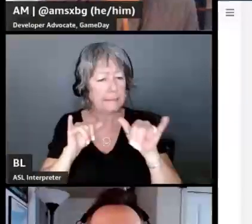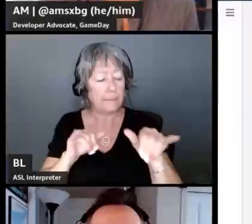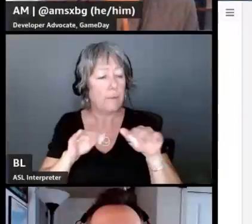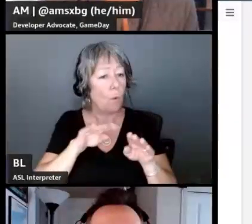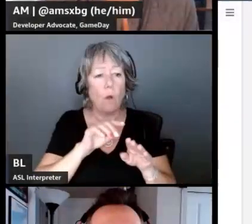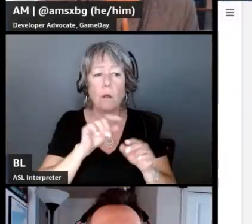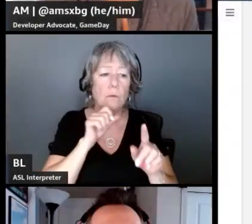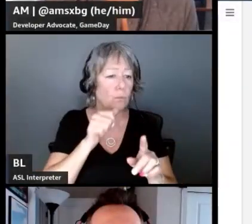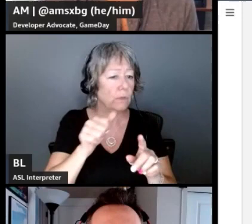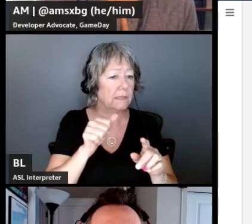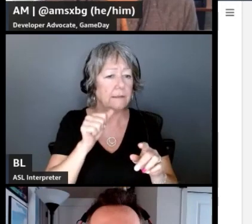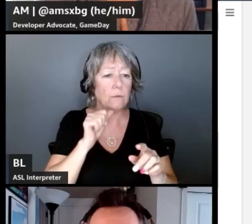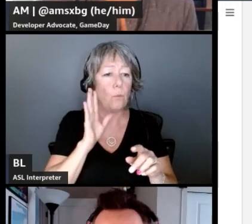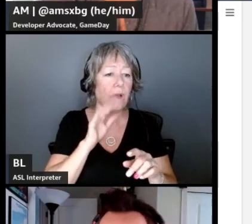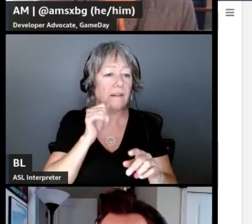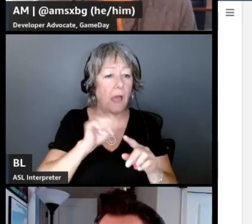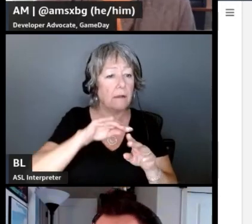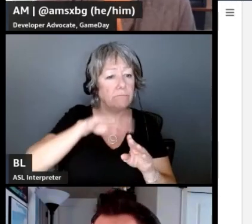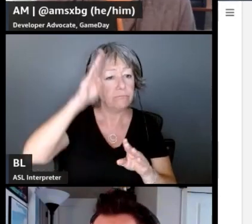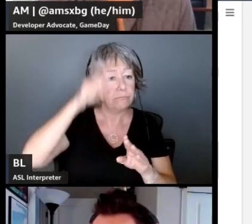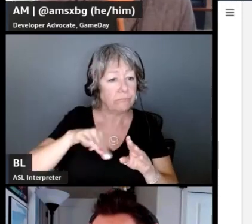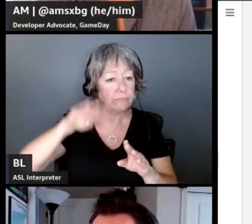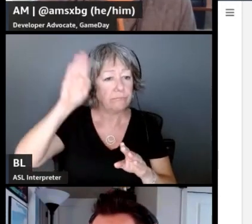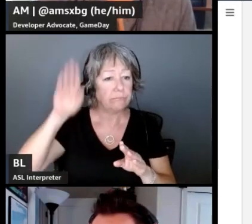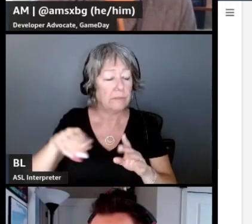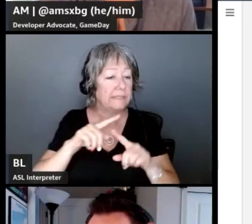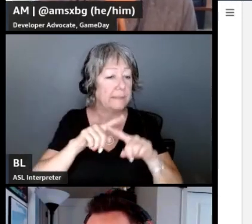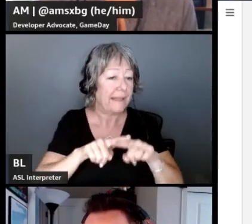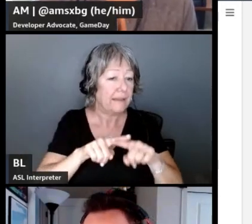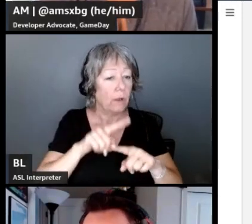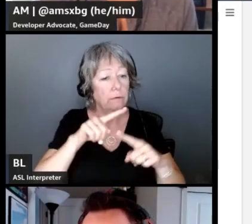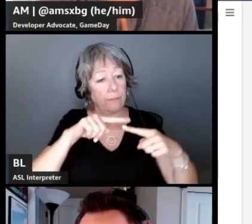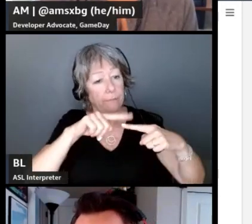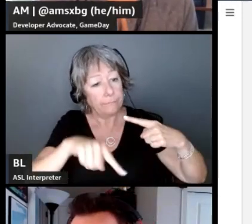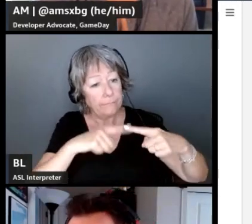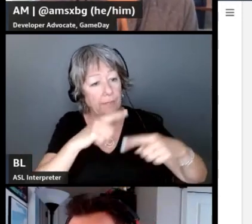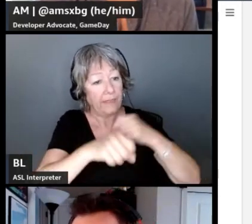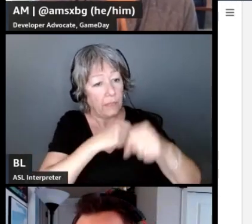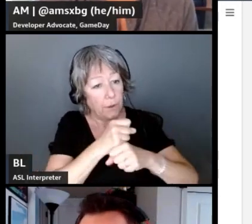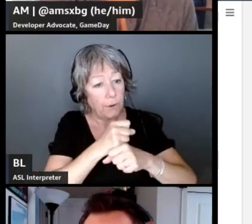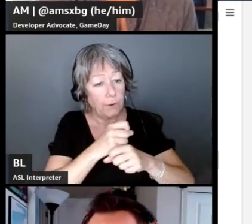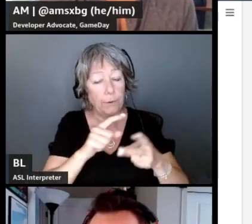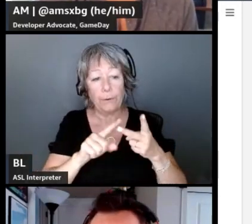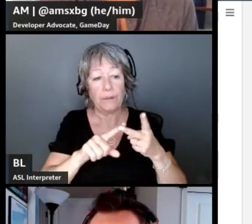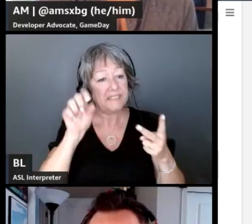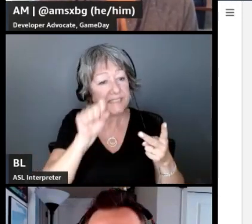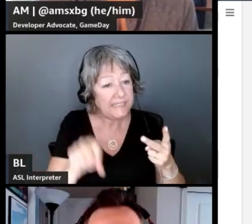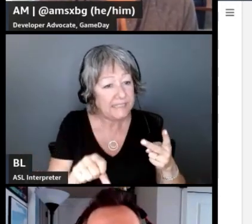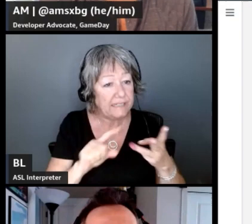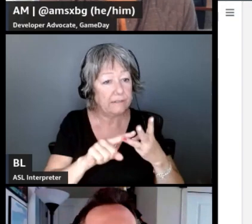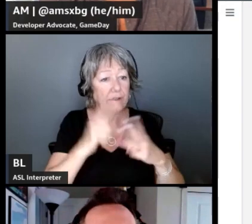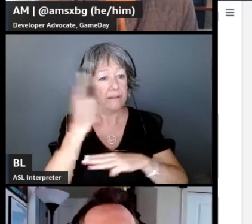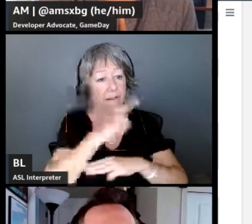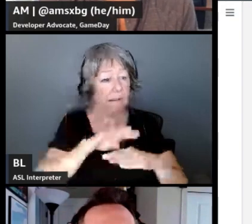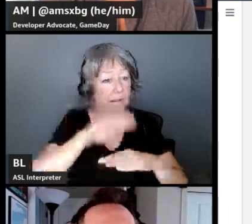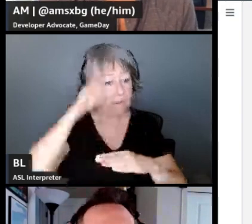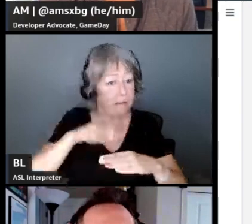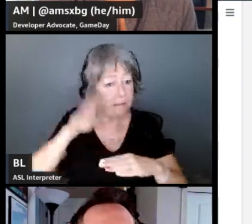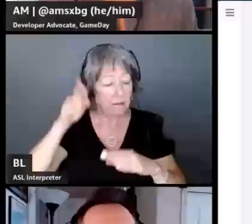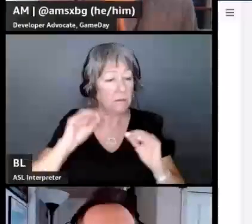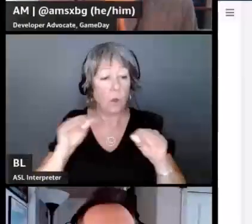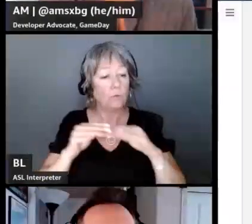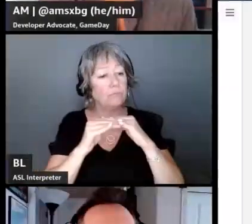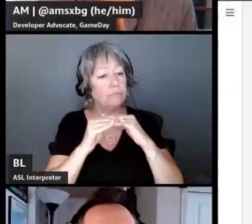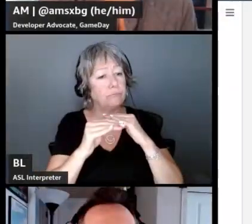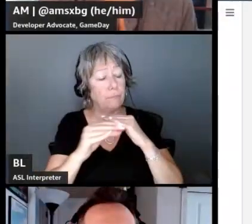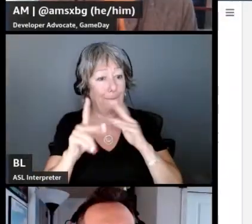on the time of the year or the season or events. And you expect the configuration that you've